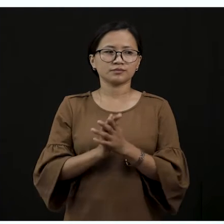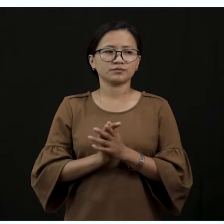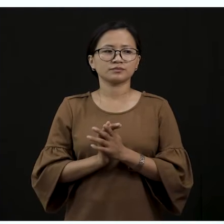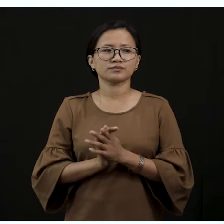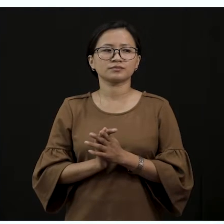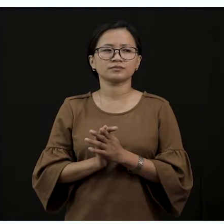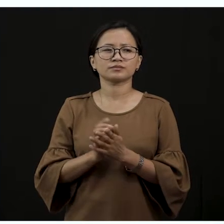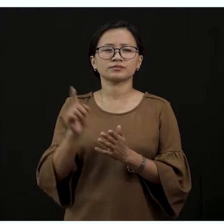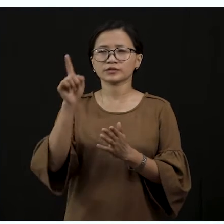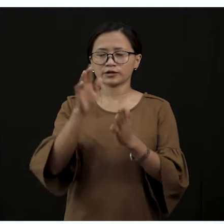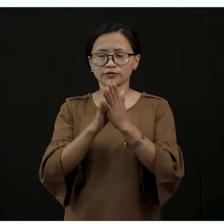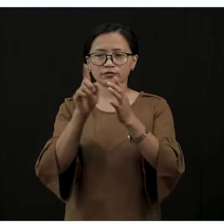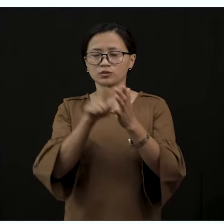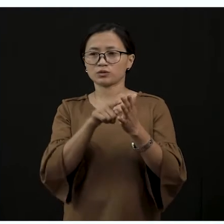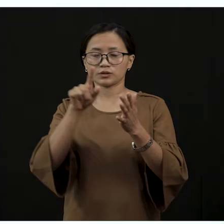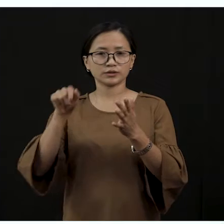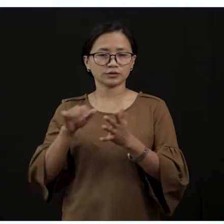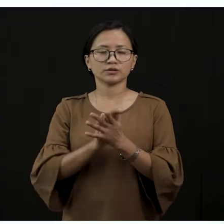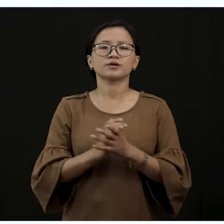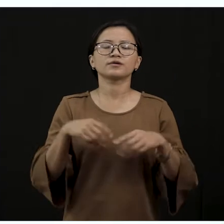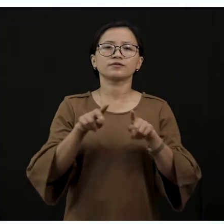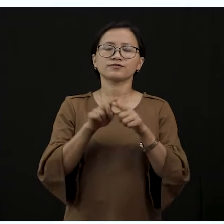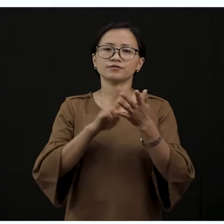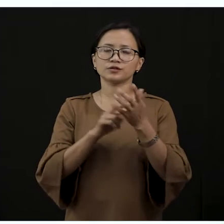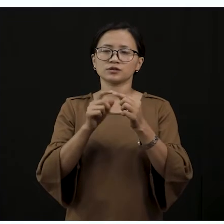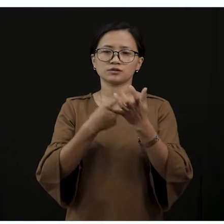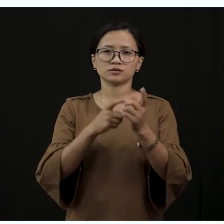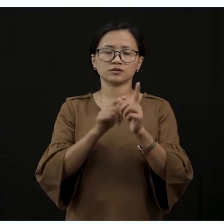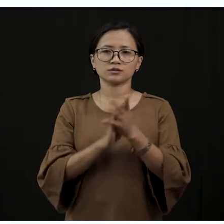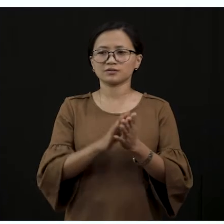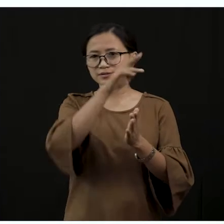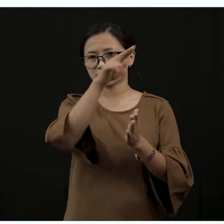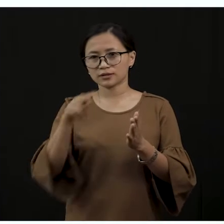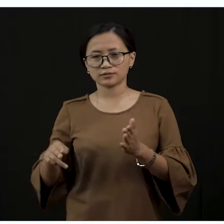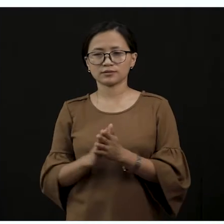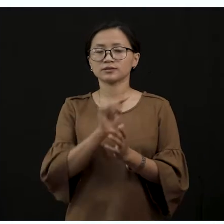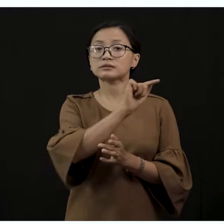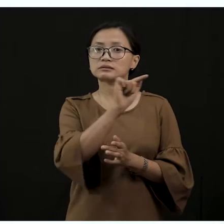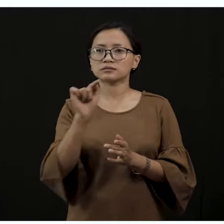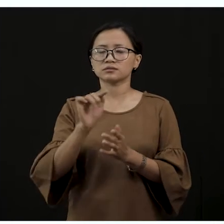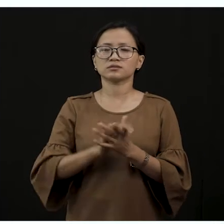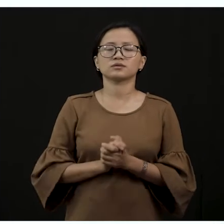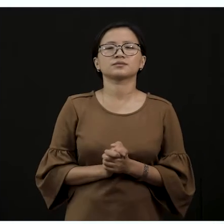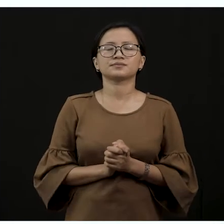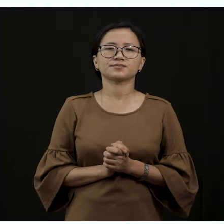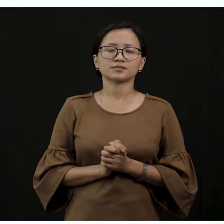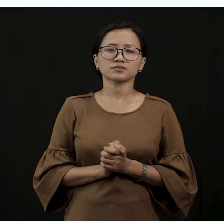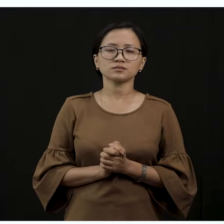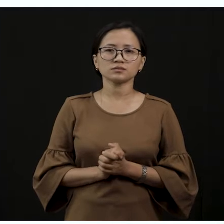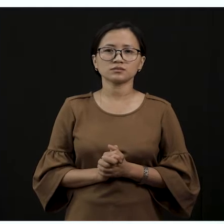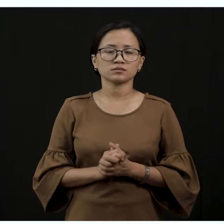curved, horizontal, vertical and slanting lines. Okay, you have